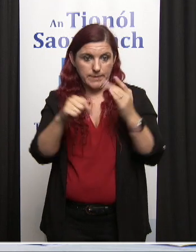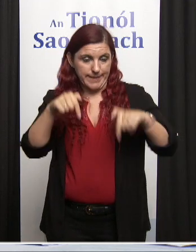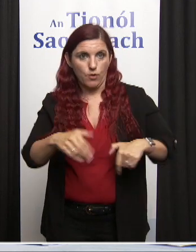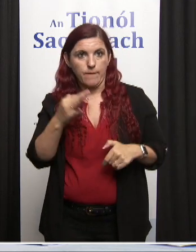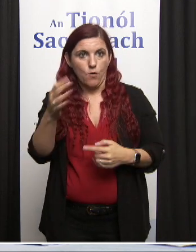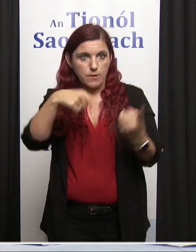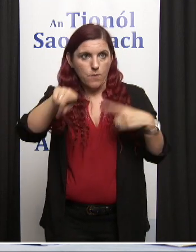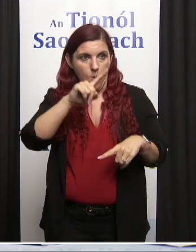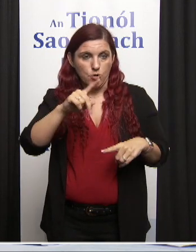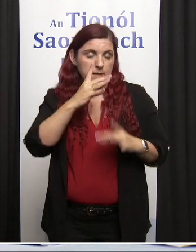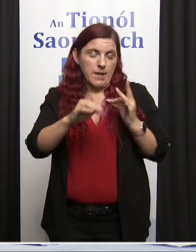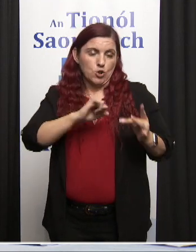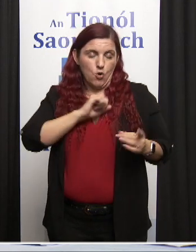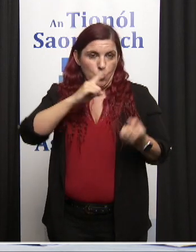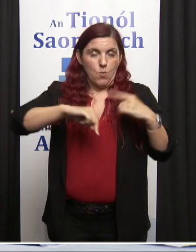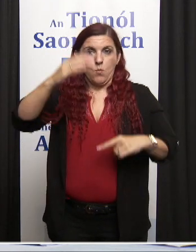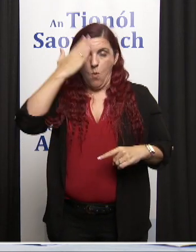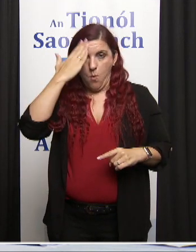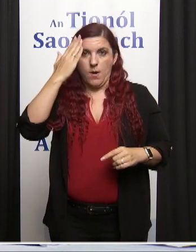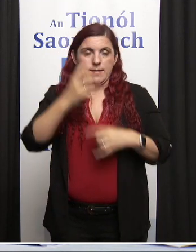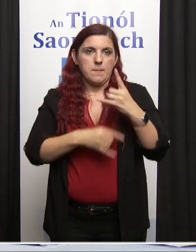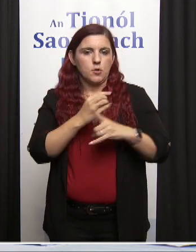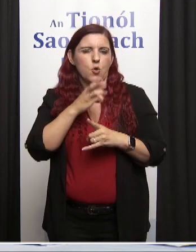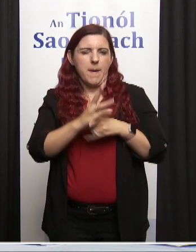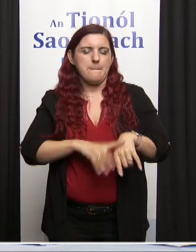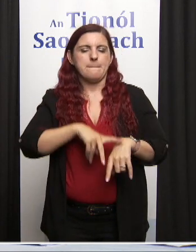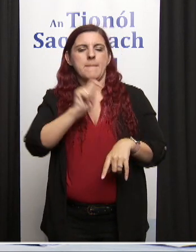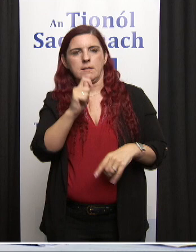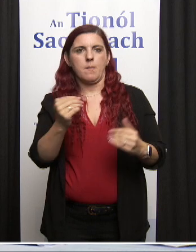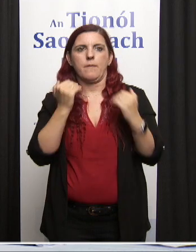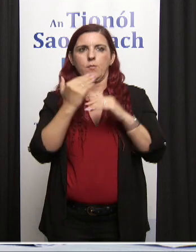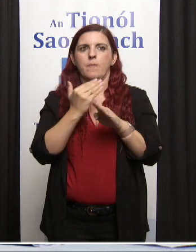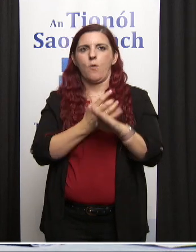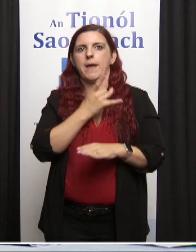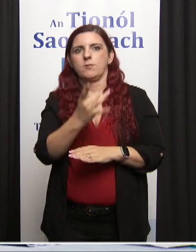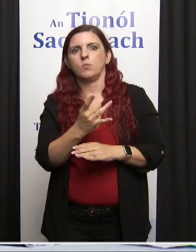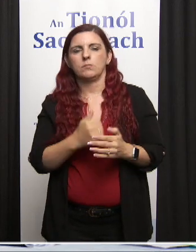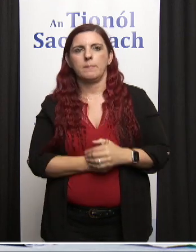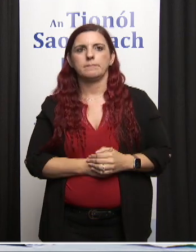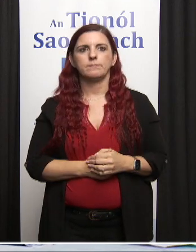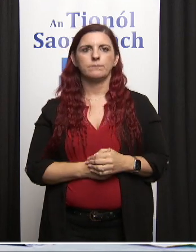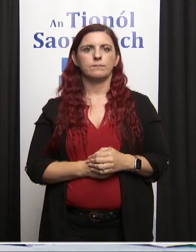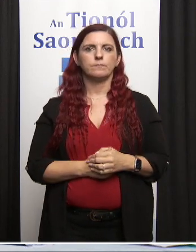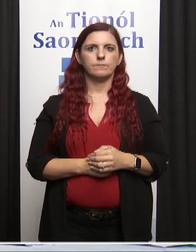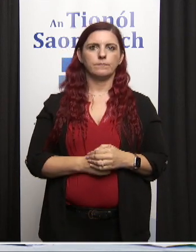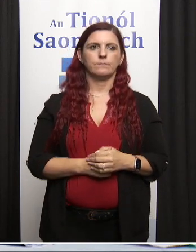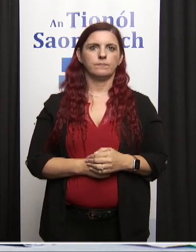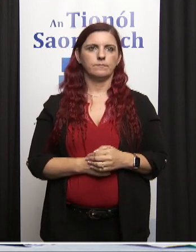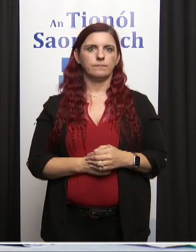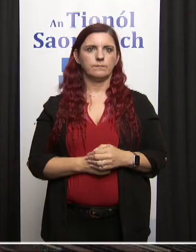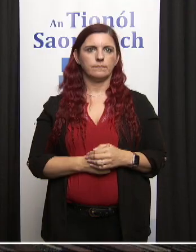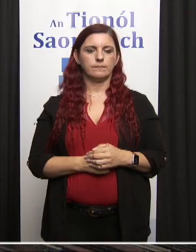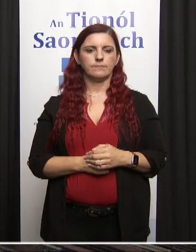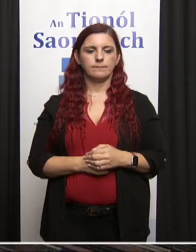just so you're sure. So you will have maximum information before you're asked to commit yourself to anything. Yeah, we're all